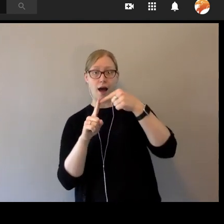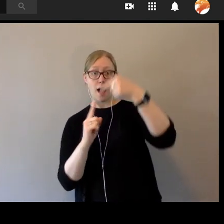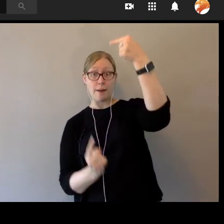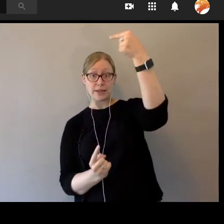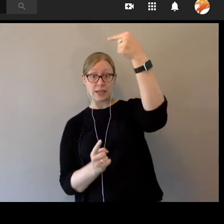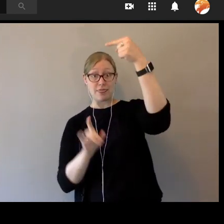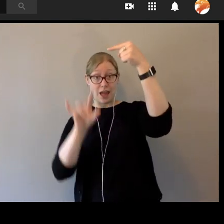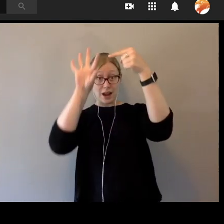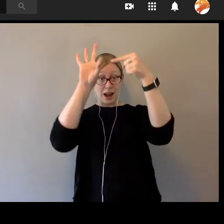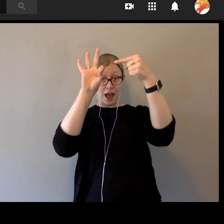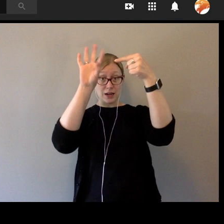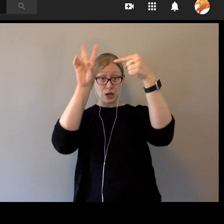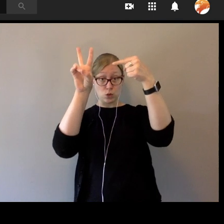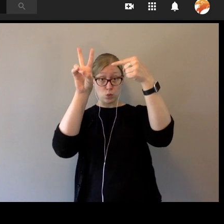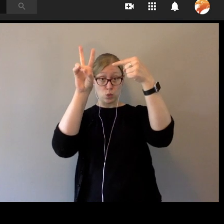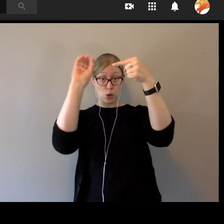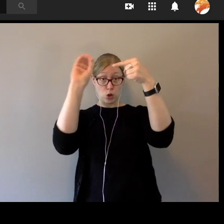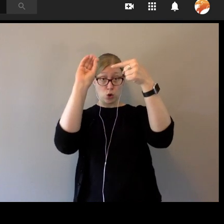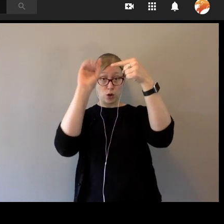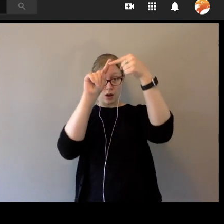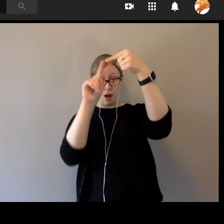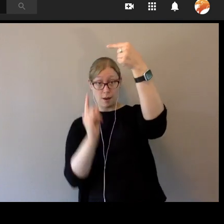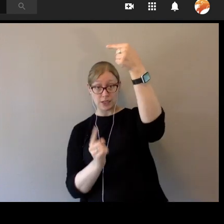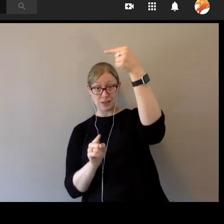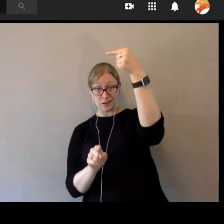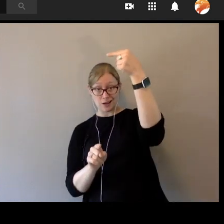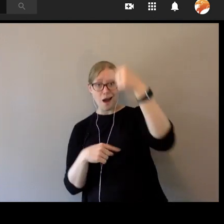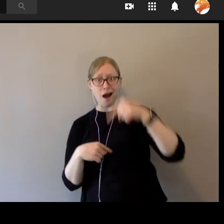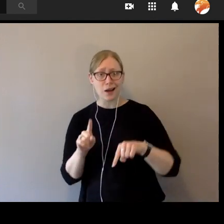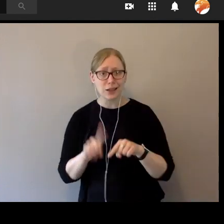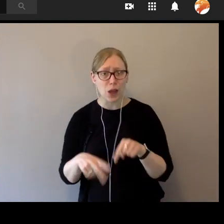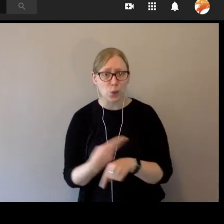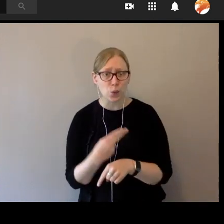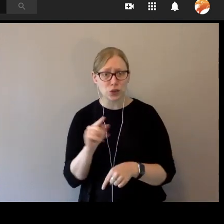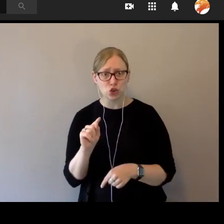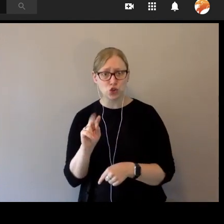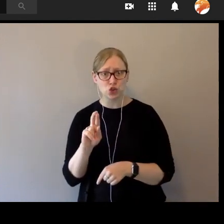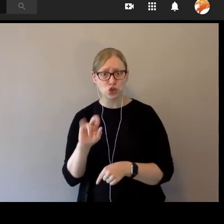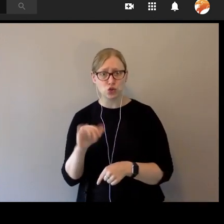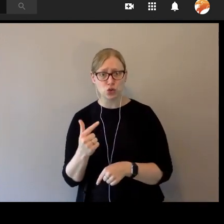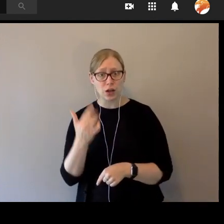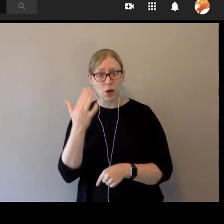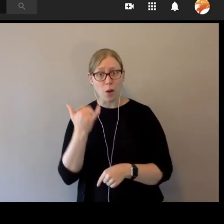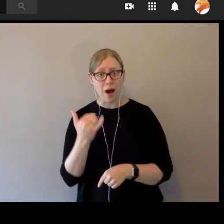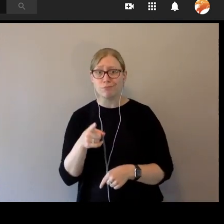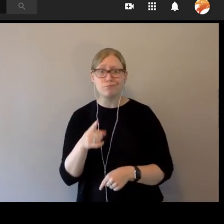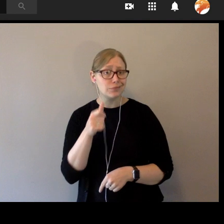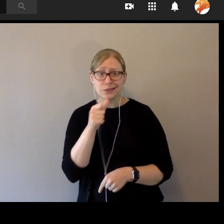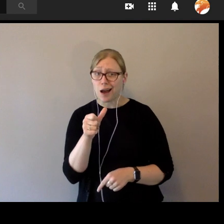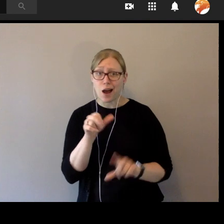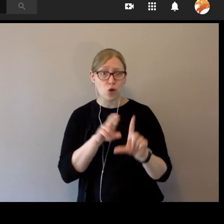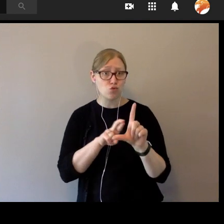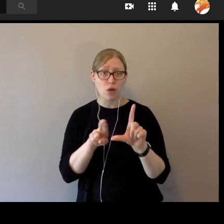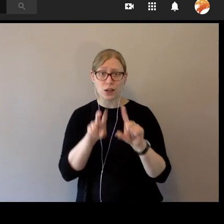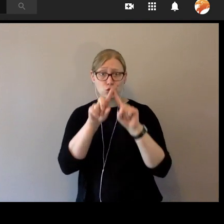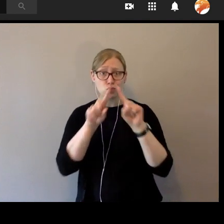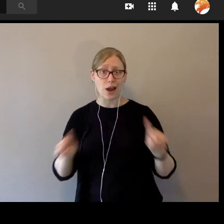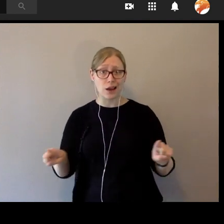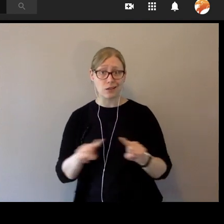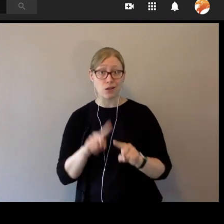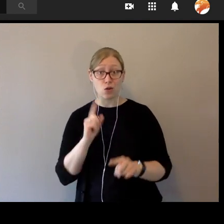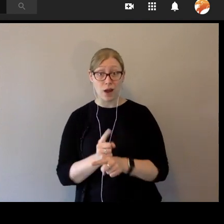that's a problem because I can't use trigonometry because I don't have a right triangle. Notice that the angles of this triangle are 35, 92,